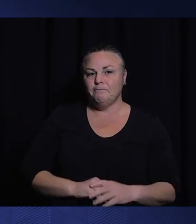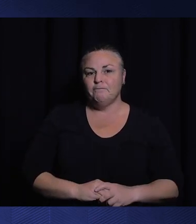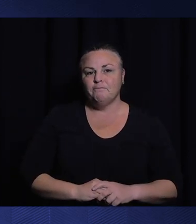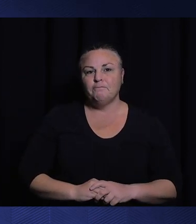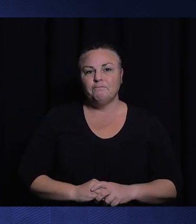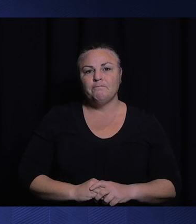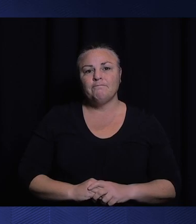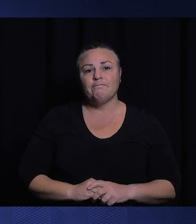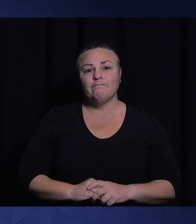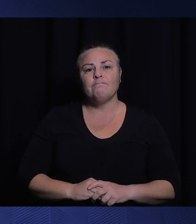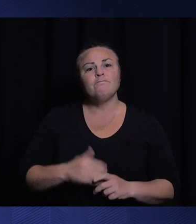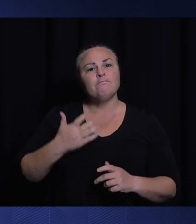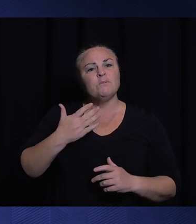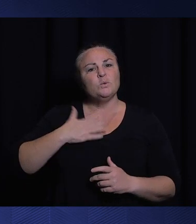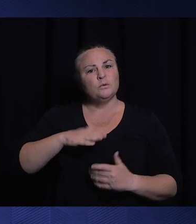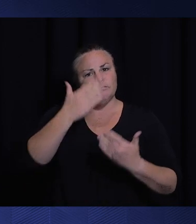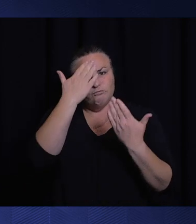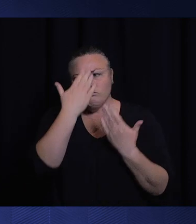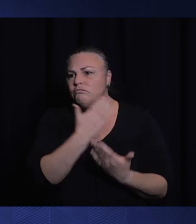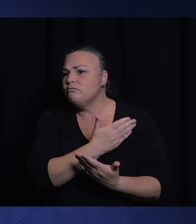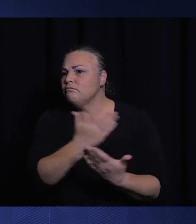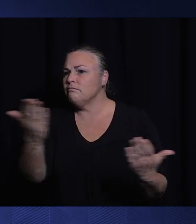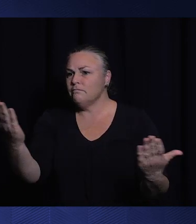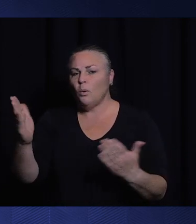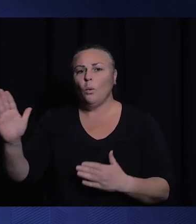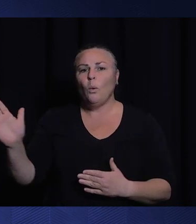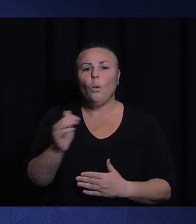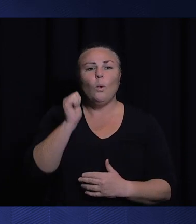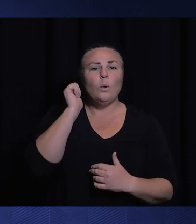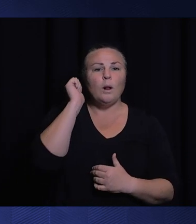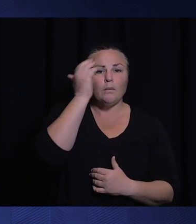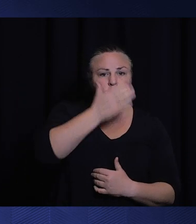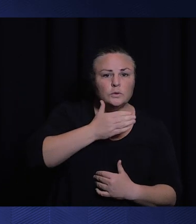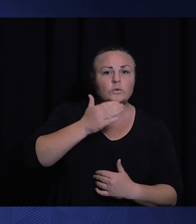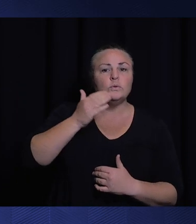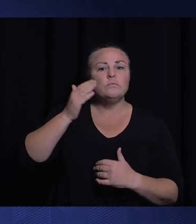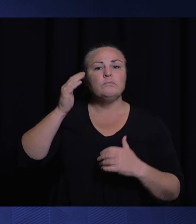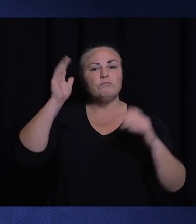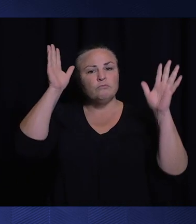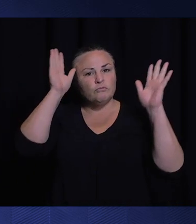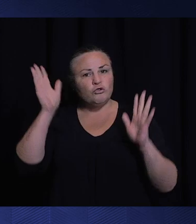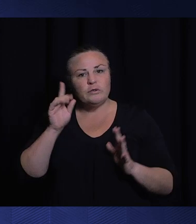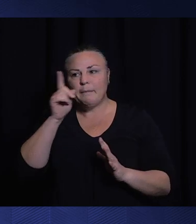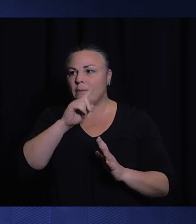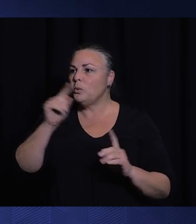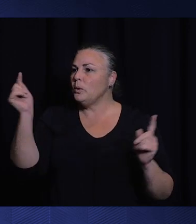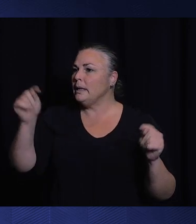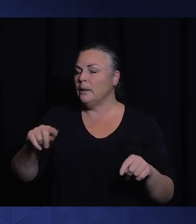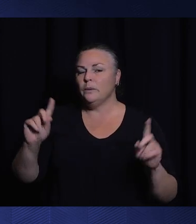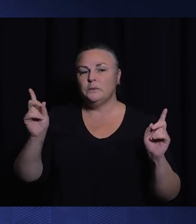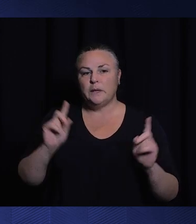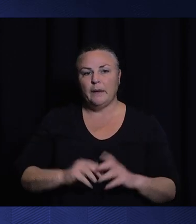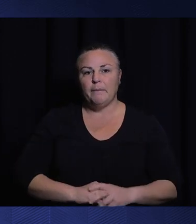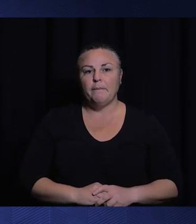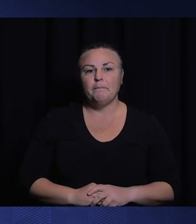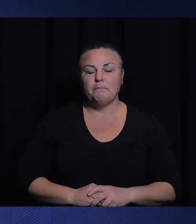We extend that respect to all Aboriginal and Torres Strait Islander peoples here today.